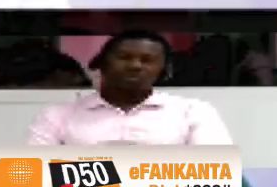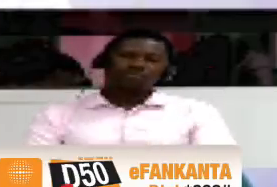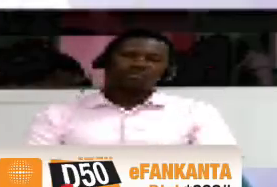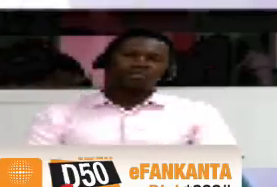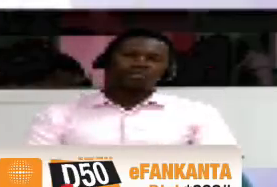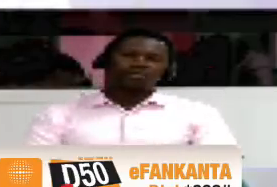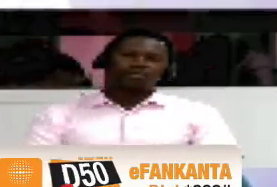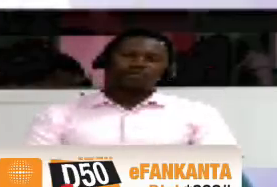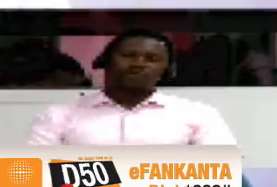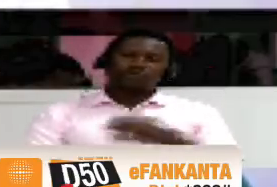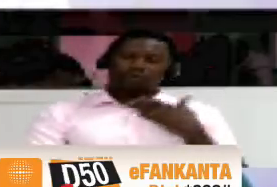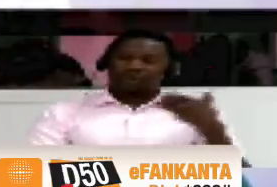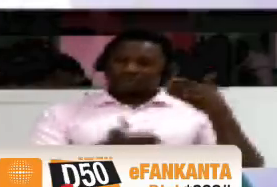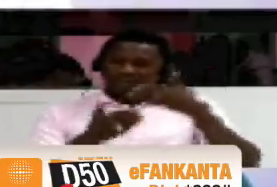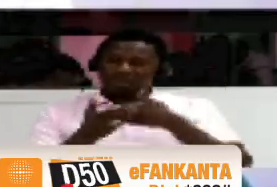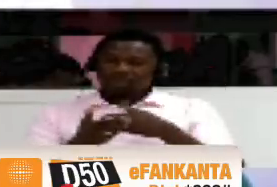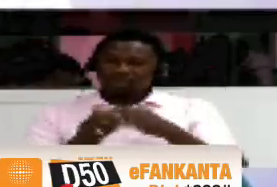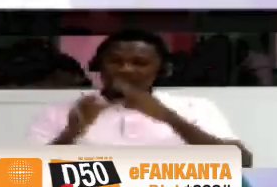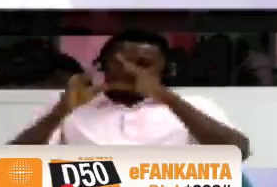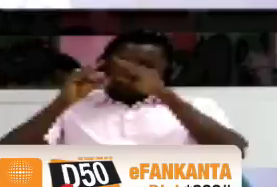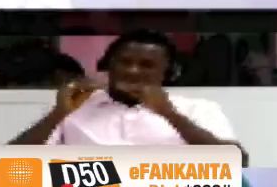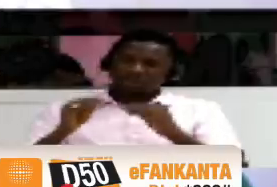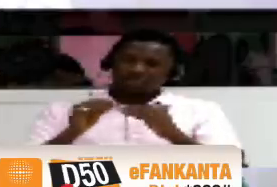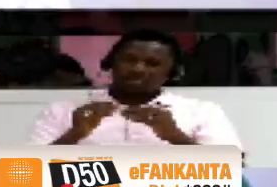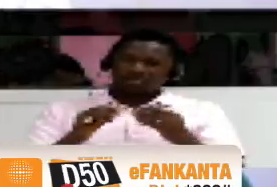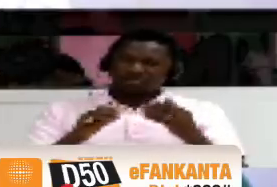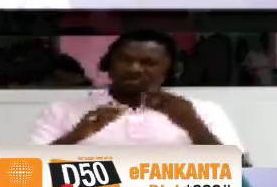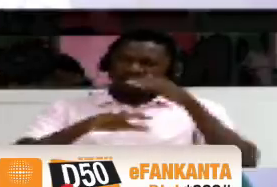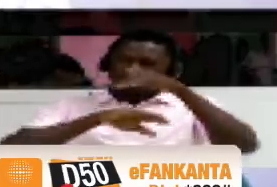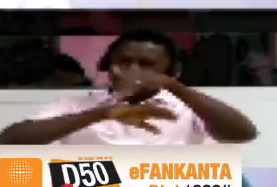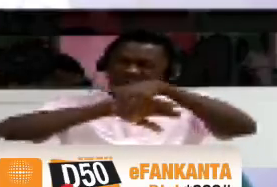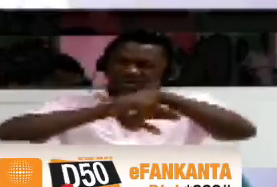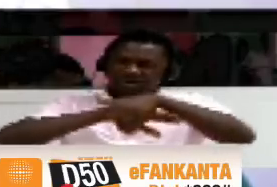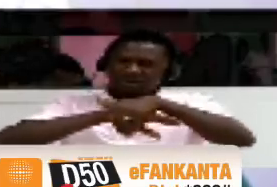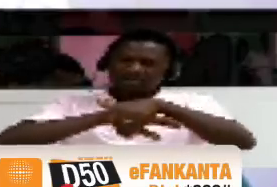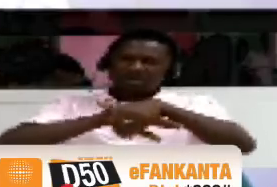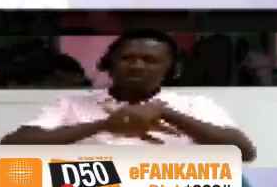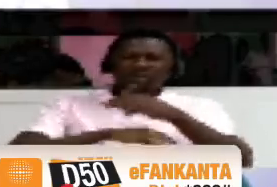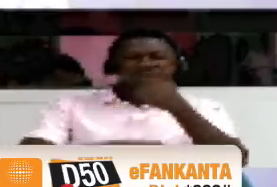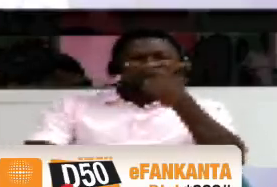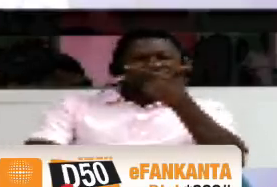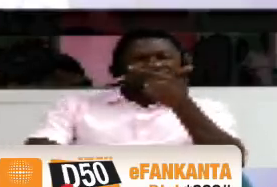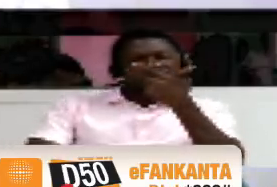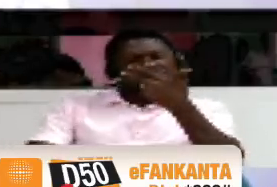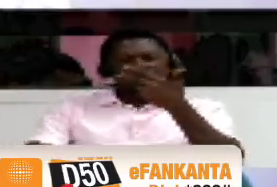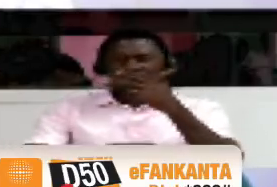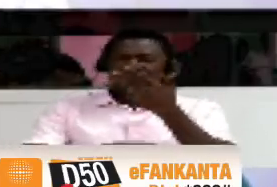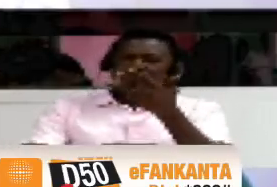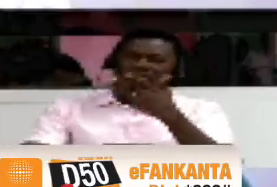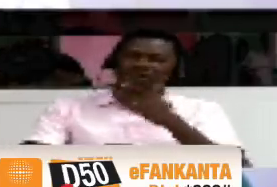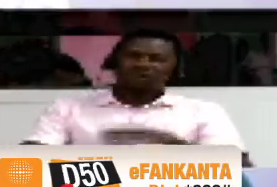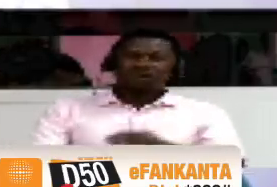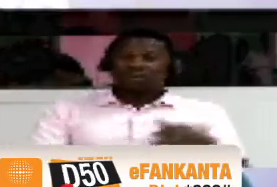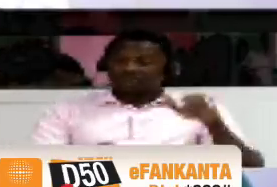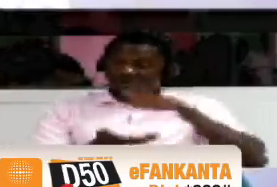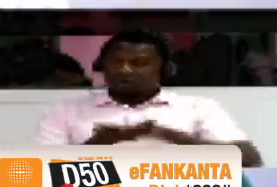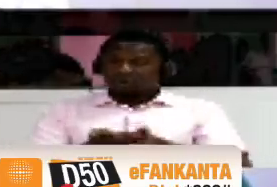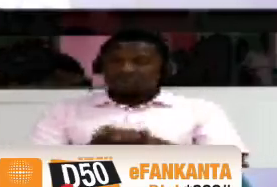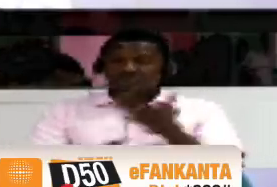to nightfall. Around Maghrib, we so met. Still on the 10th of March, right? Yeah,